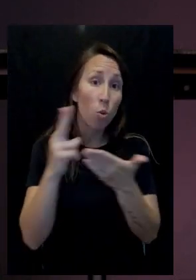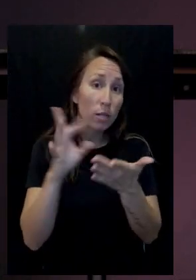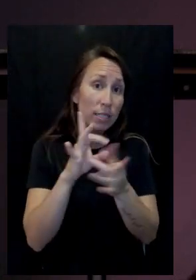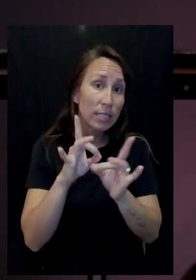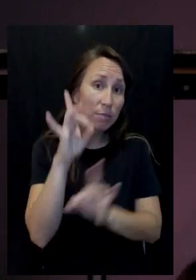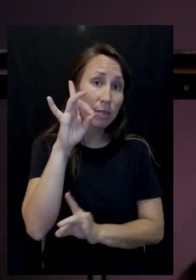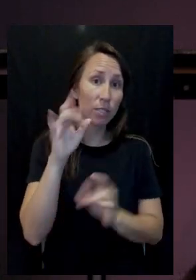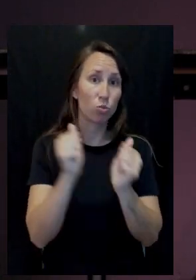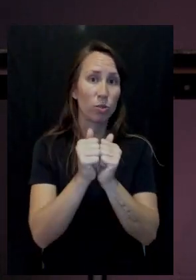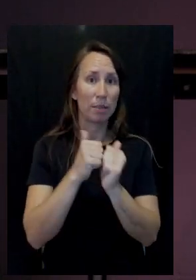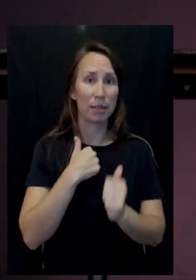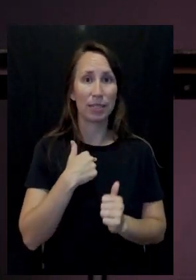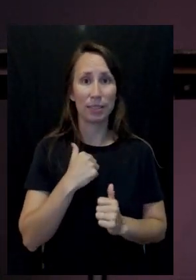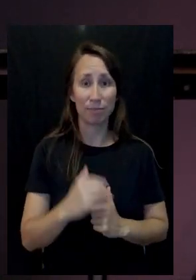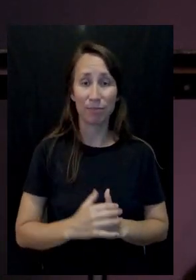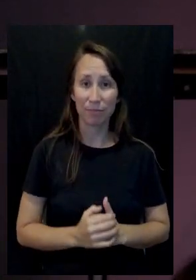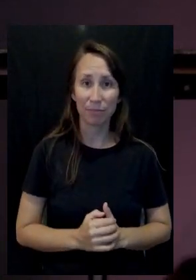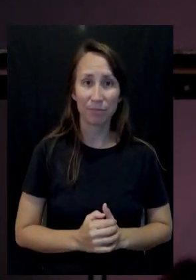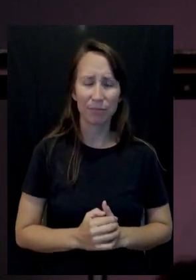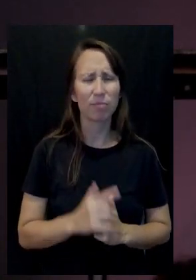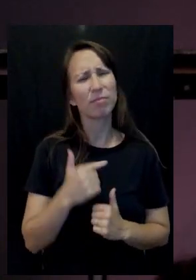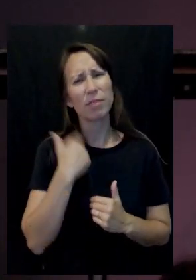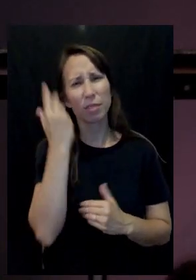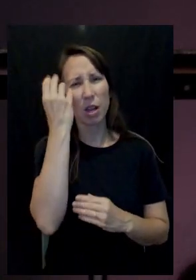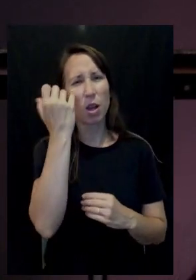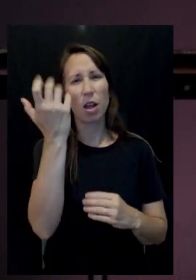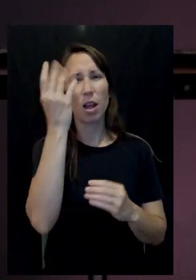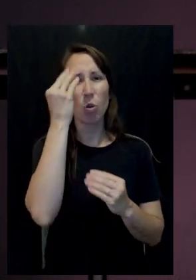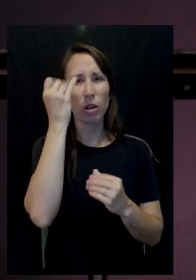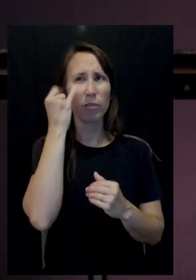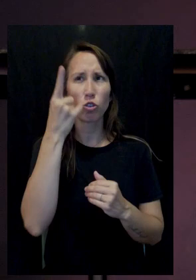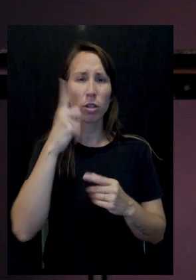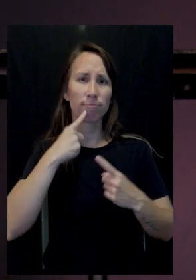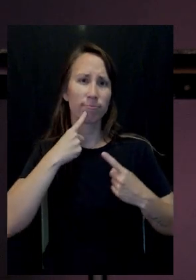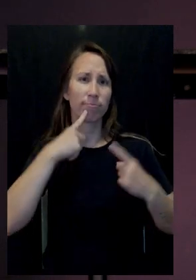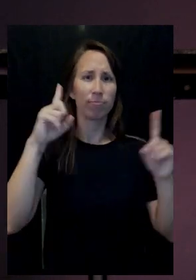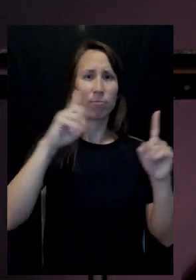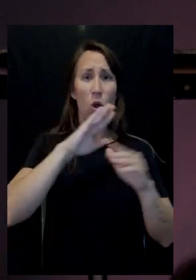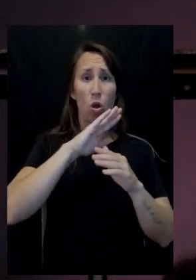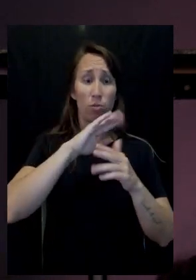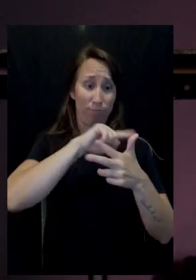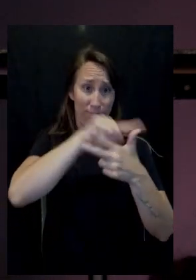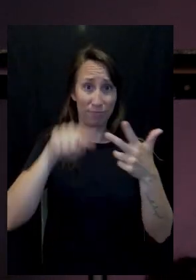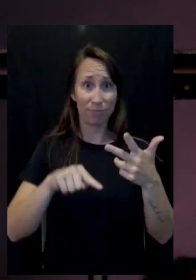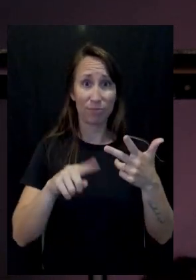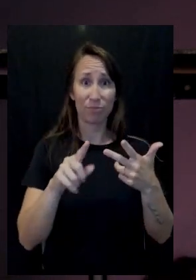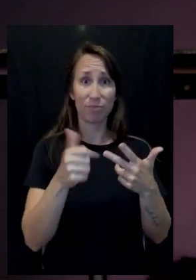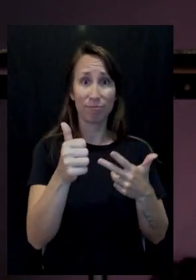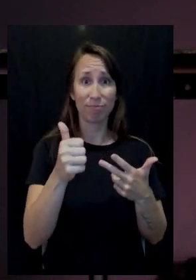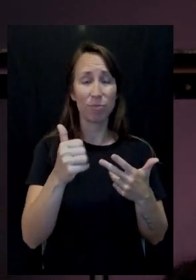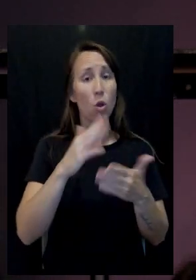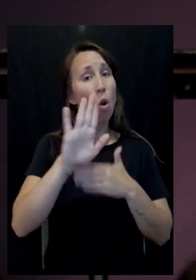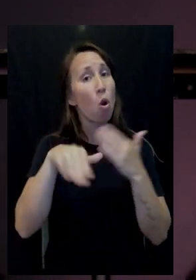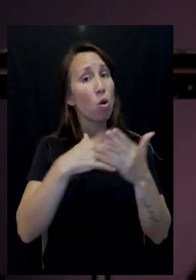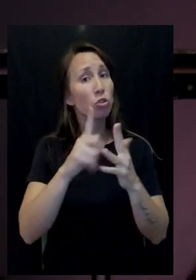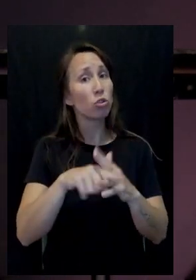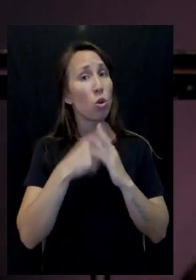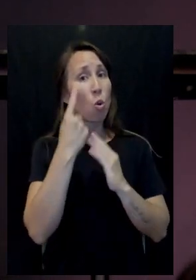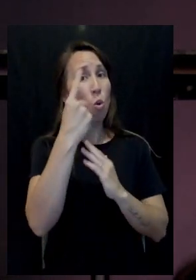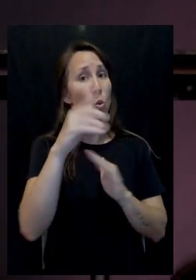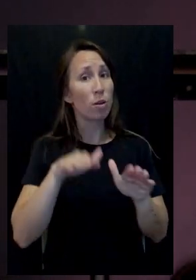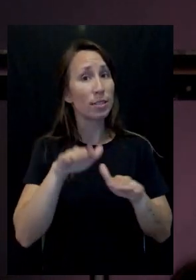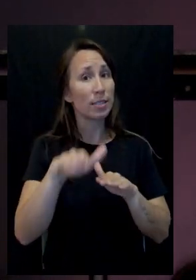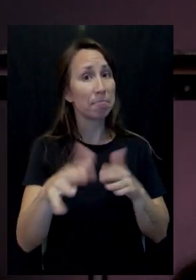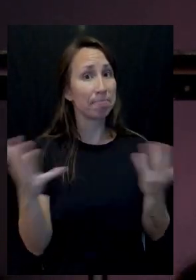with me. I wonder if you could declare all those three things. But they all start with one step, and that's saying yes